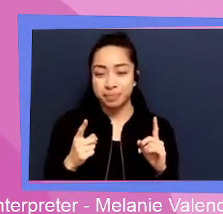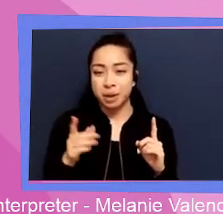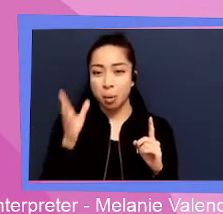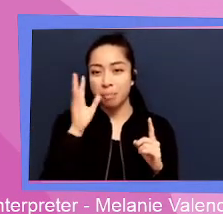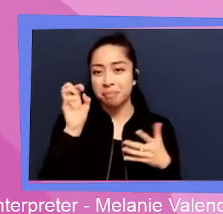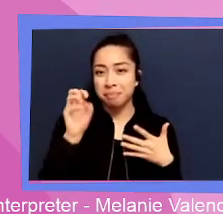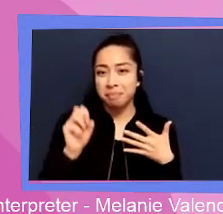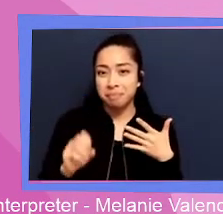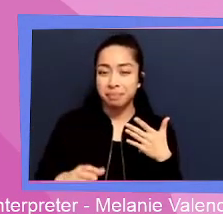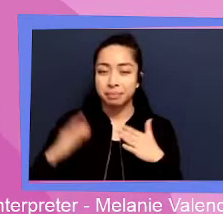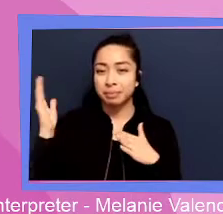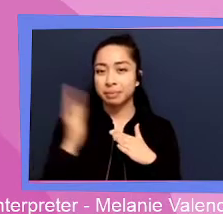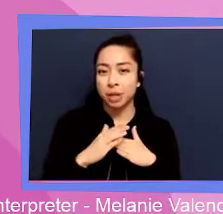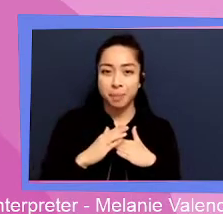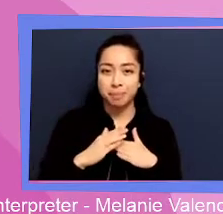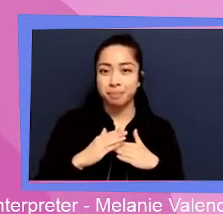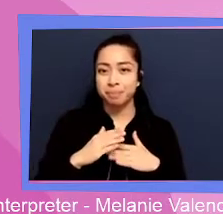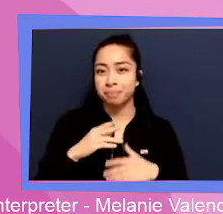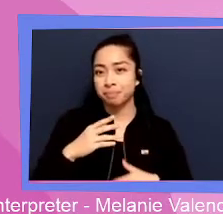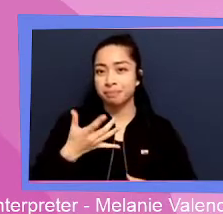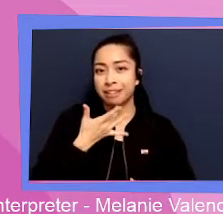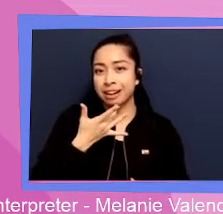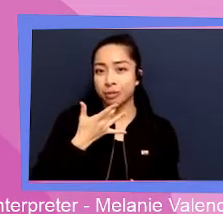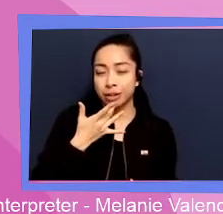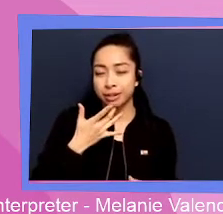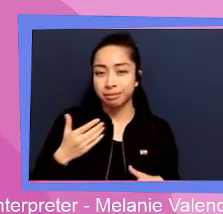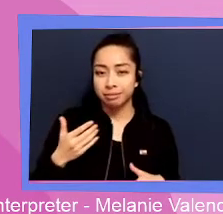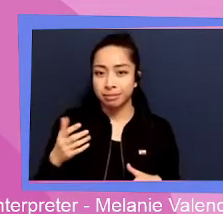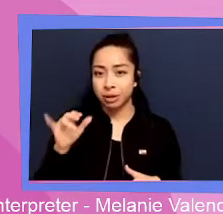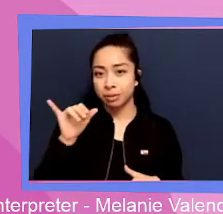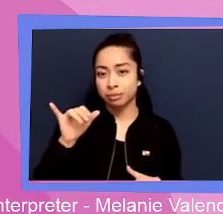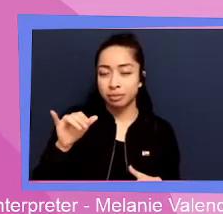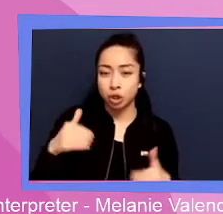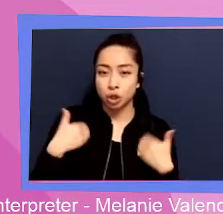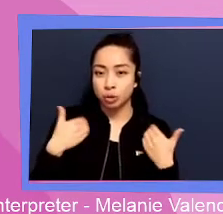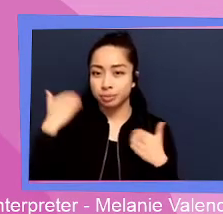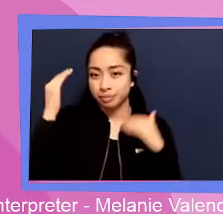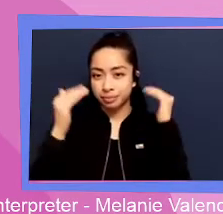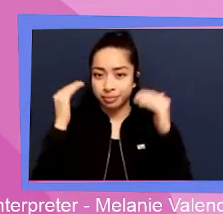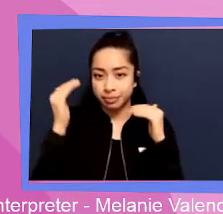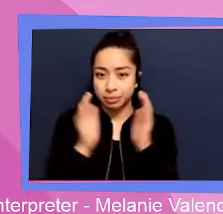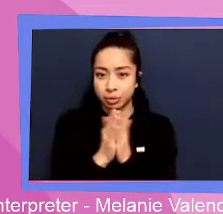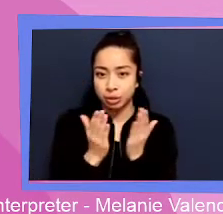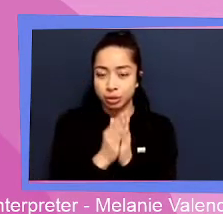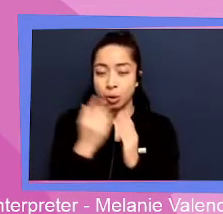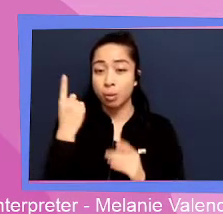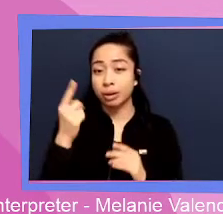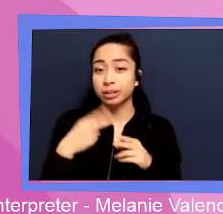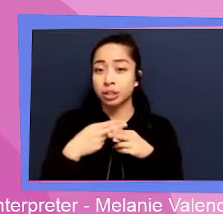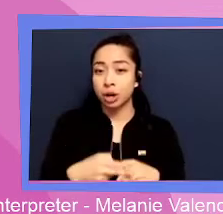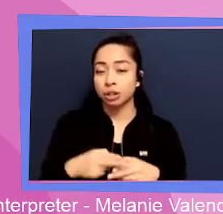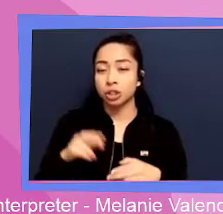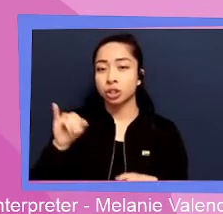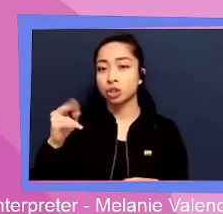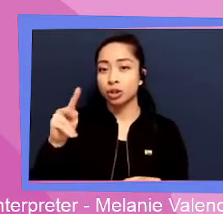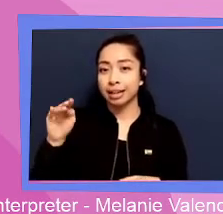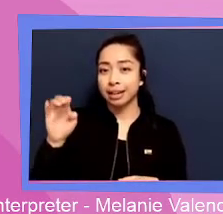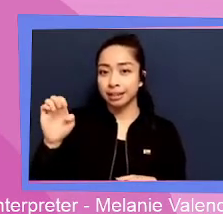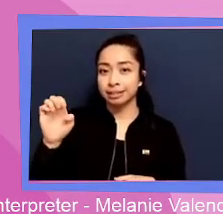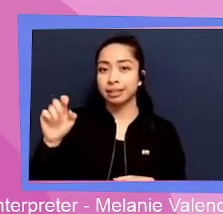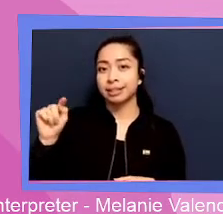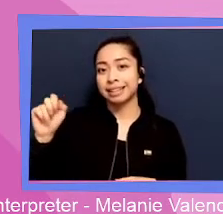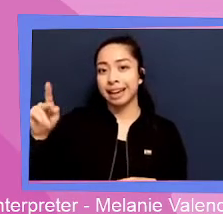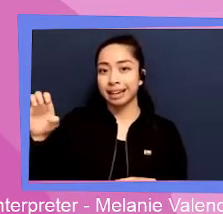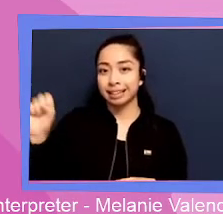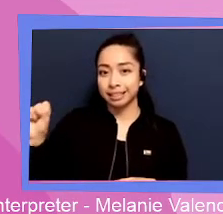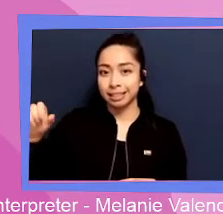top YA, queer YA. One is Juliet Takes a Breath by Gabby Rivera. Super cool, set in the 90s feminist kind